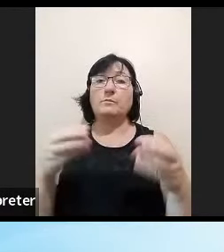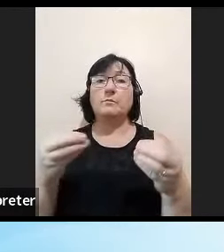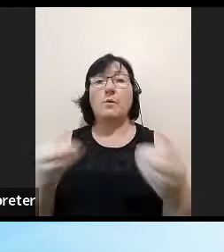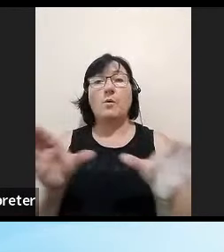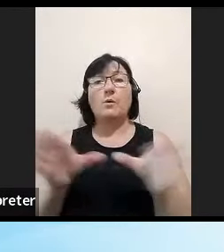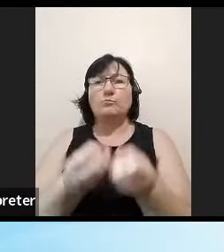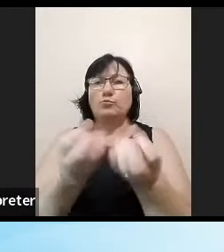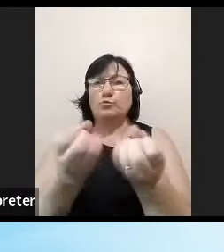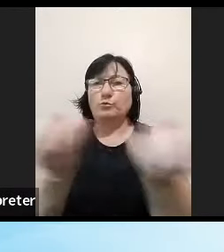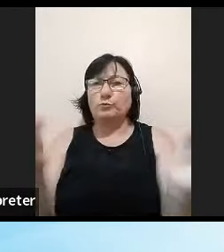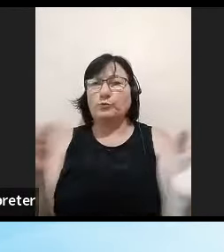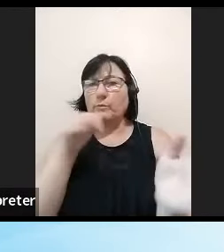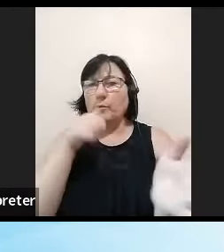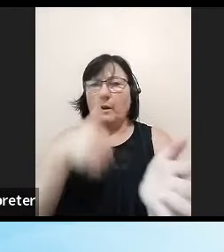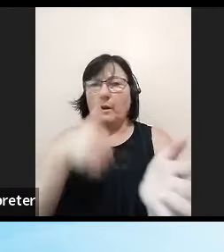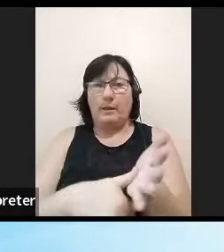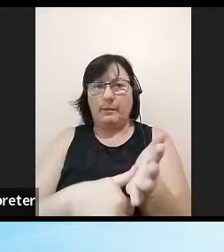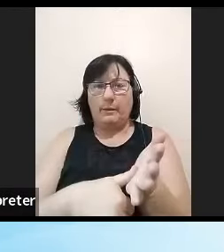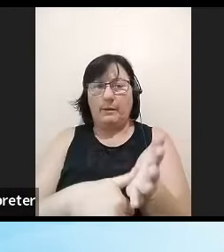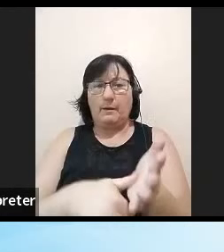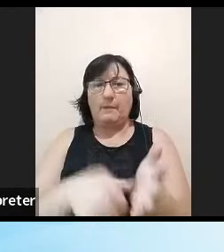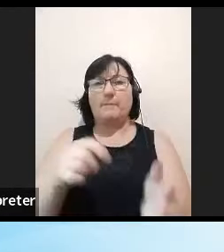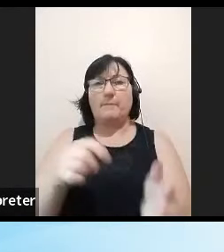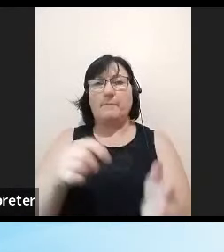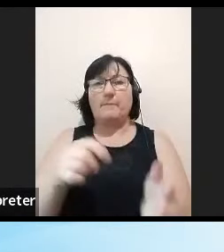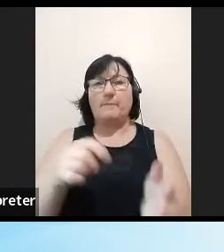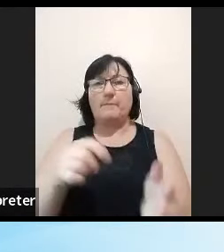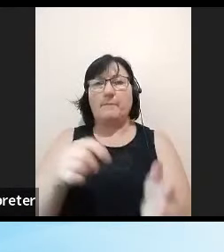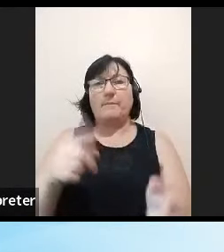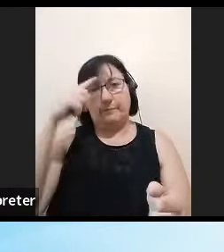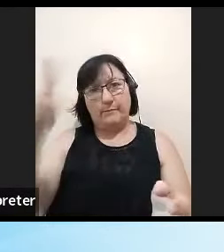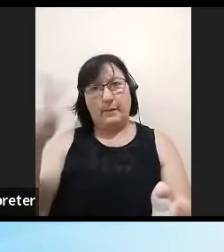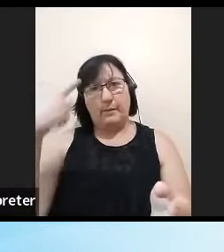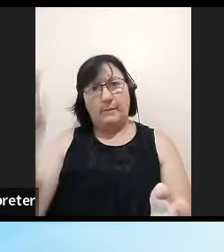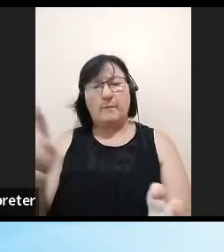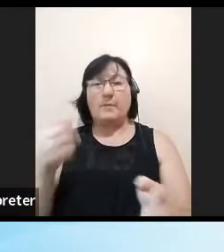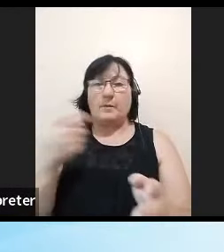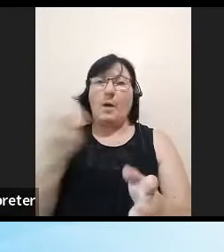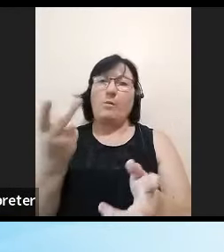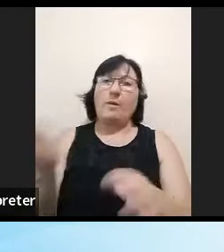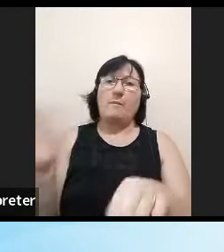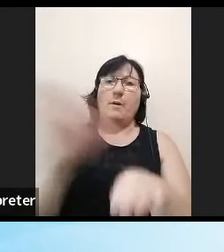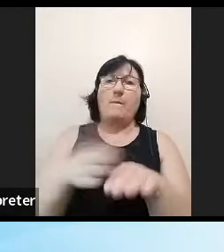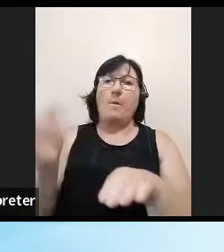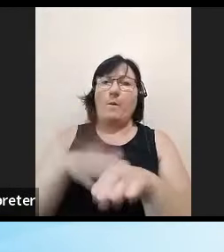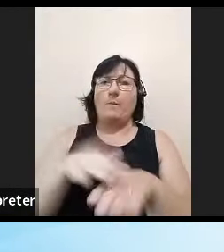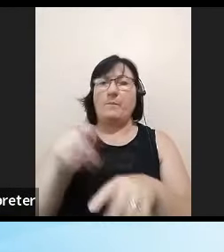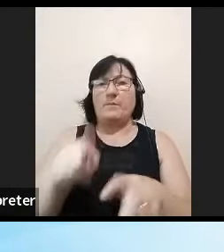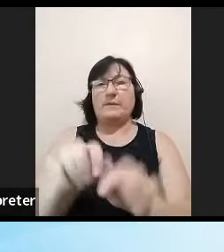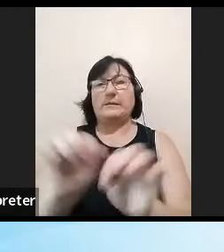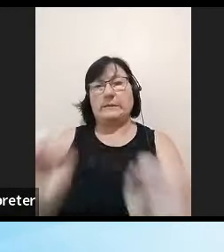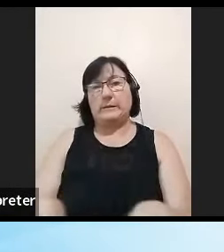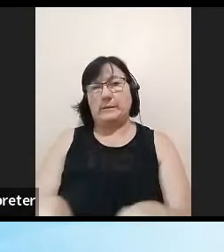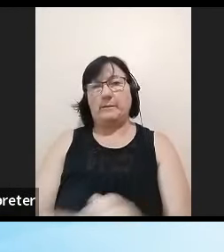on the process of onboarding. I thank you, Chair. Thank you very much, Katleo. We do have a